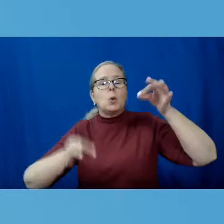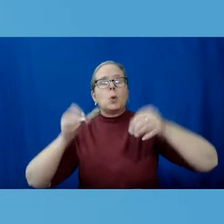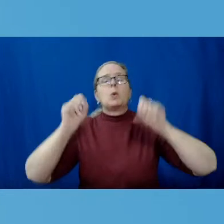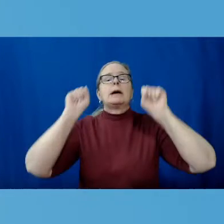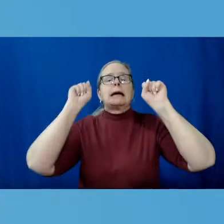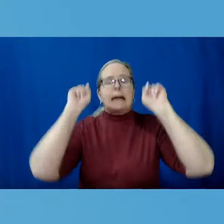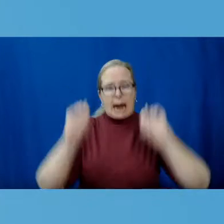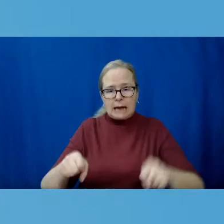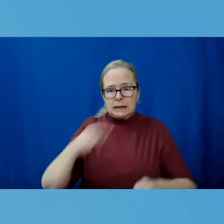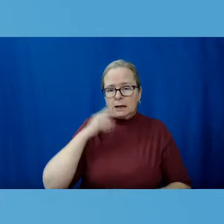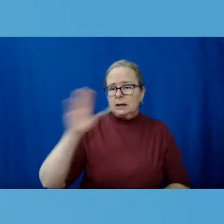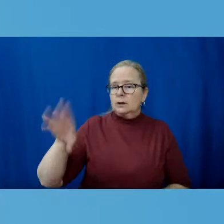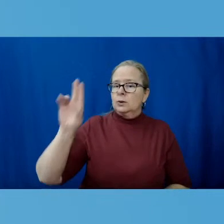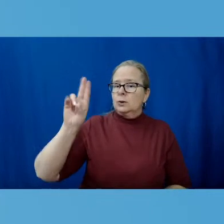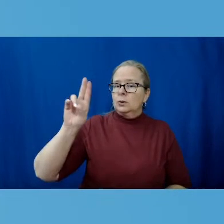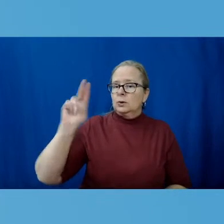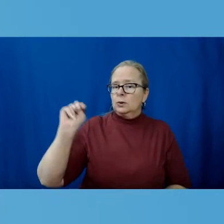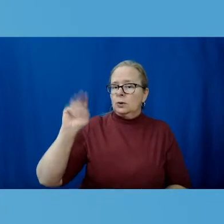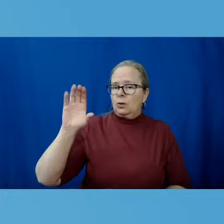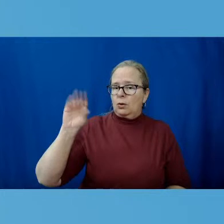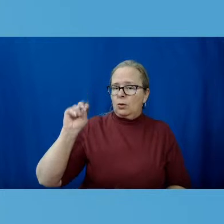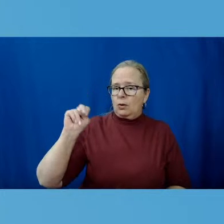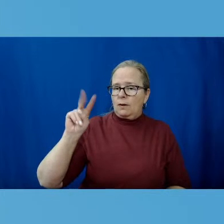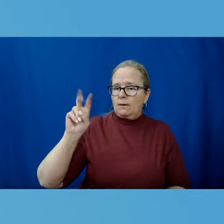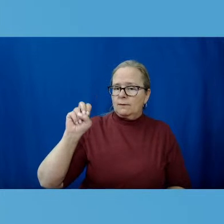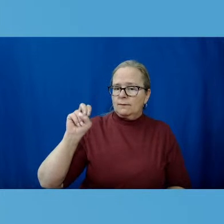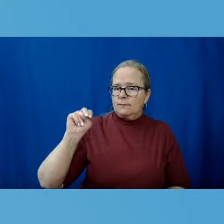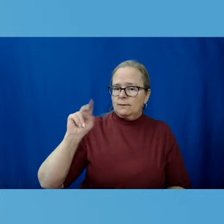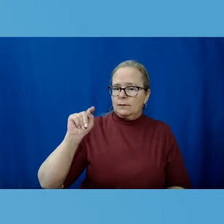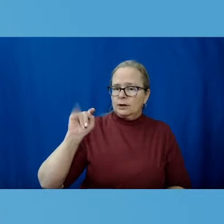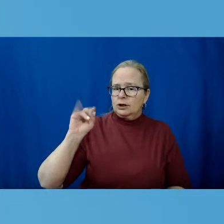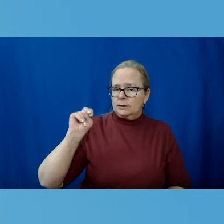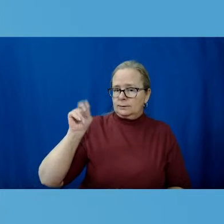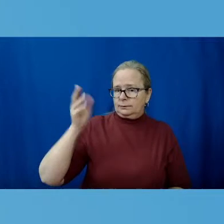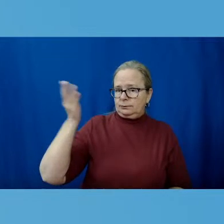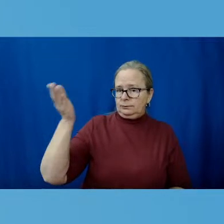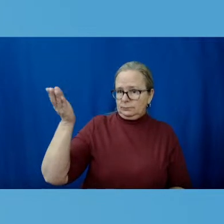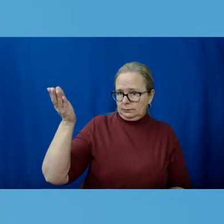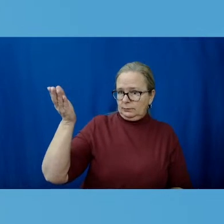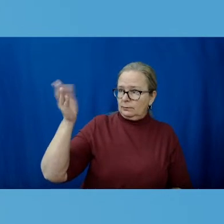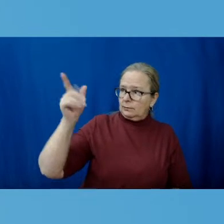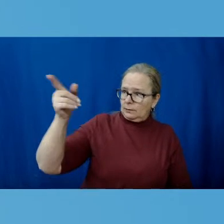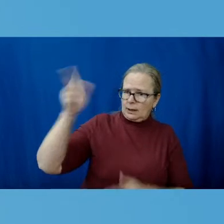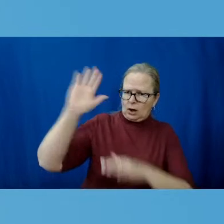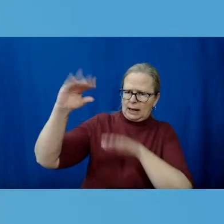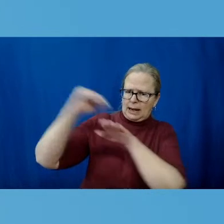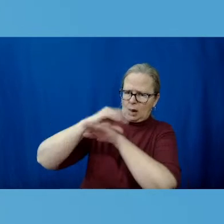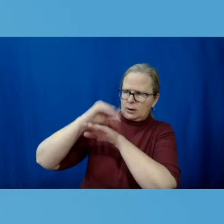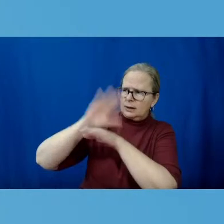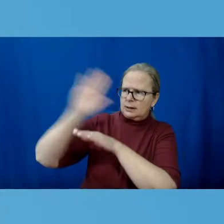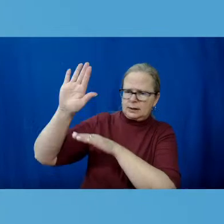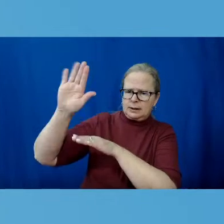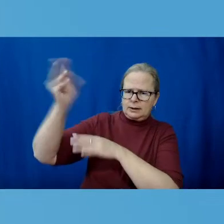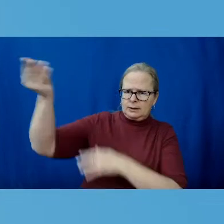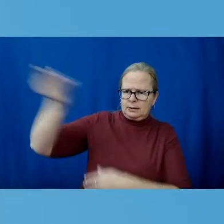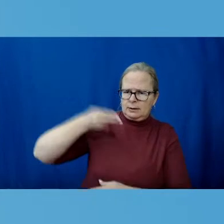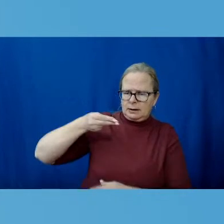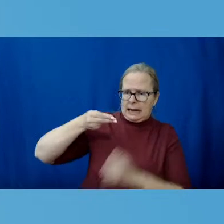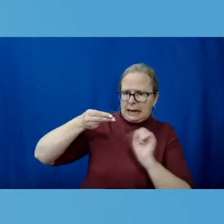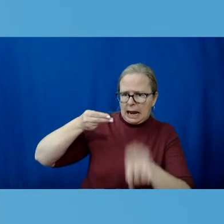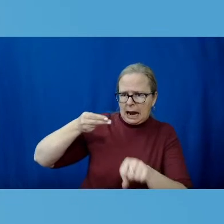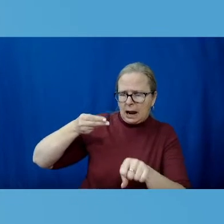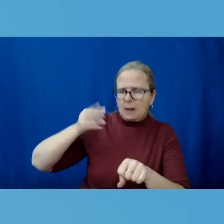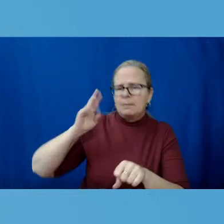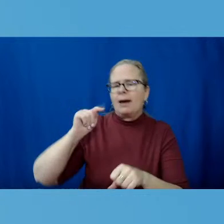make decisions and in the way they resolve cases, I think it's a bit of a stretch to say that you can just go directly from that